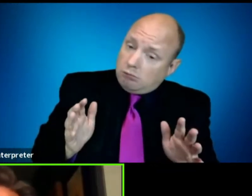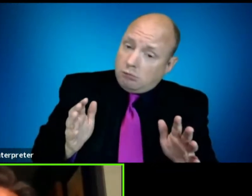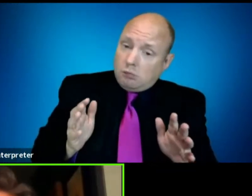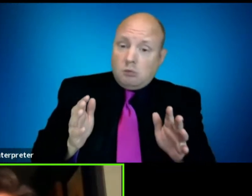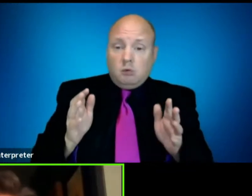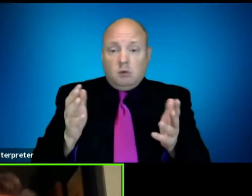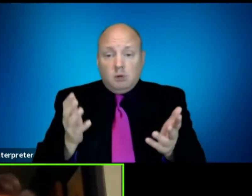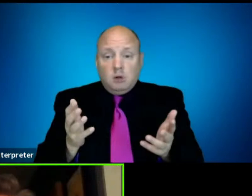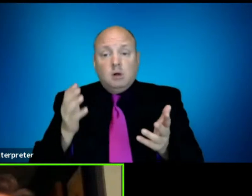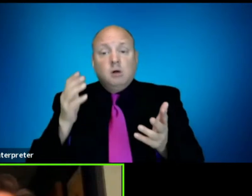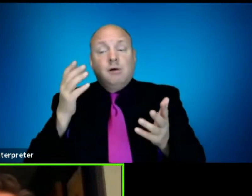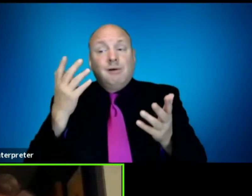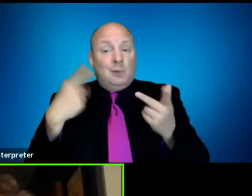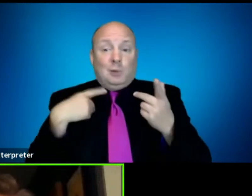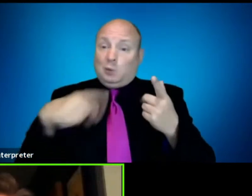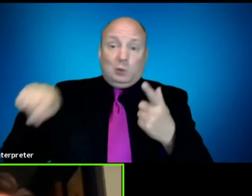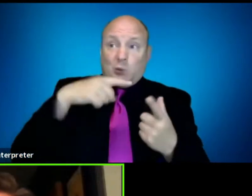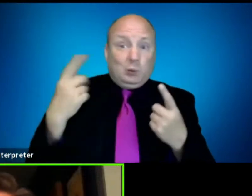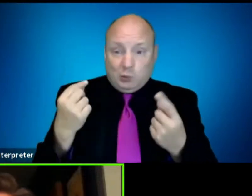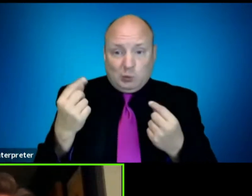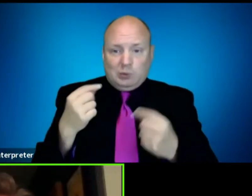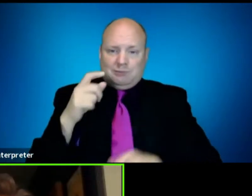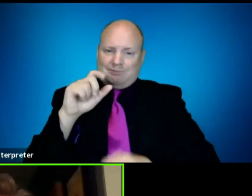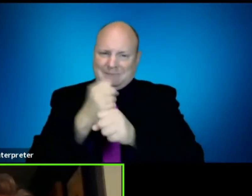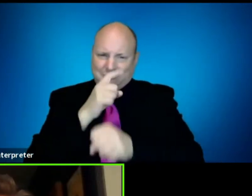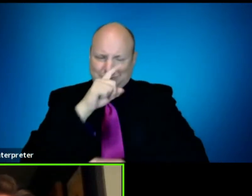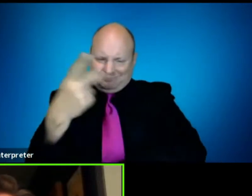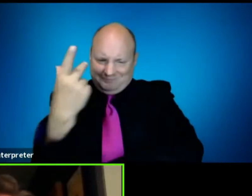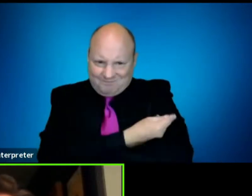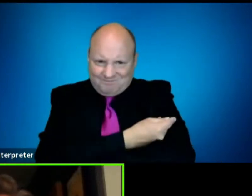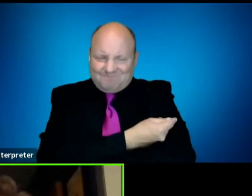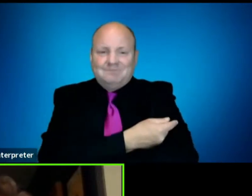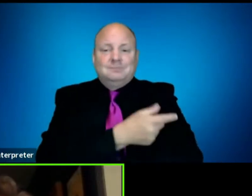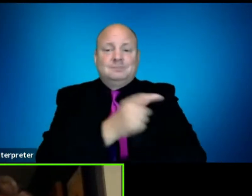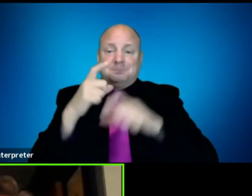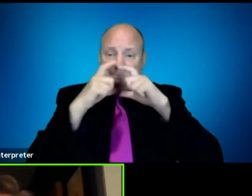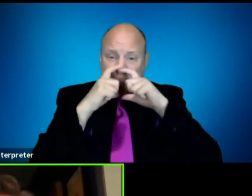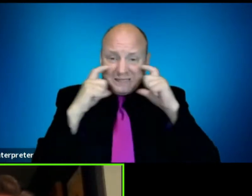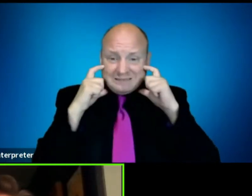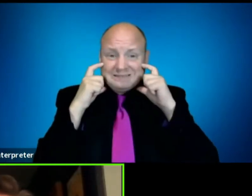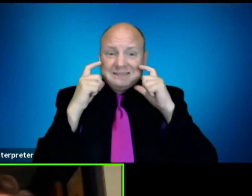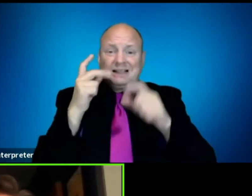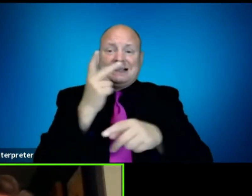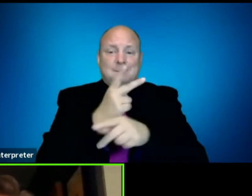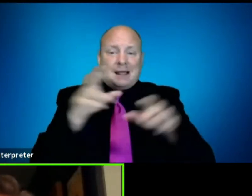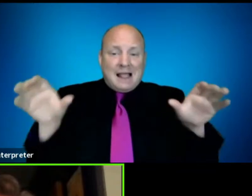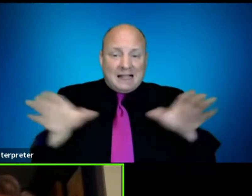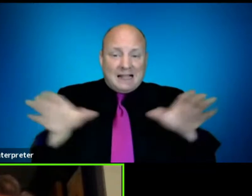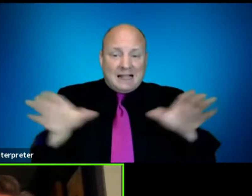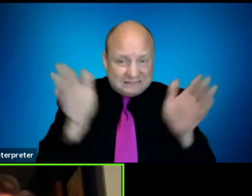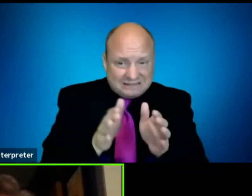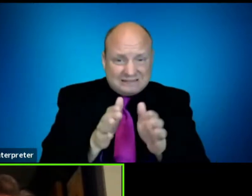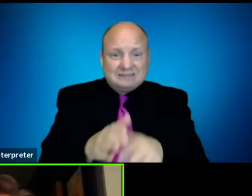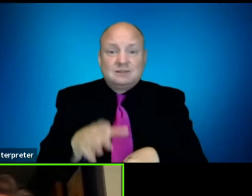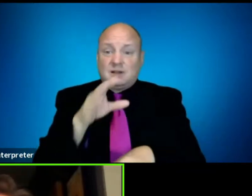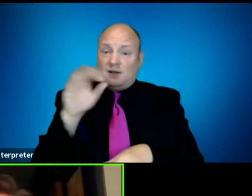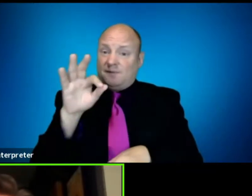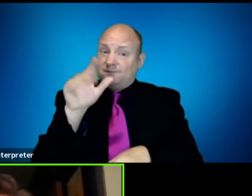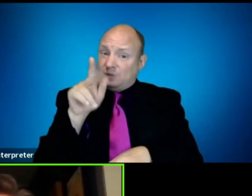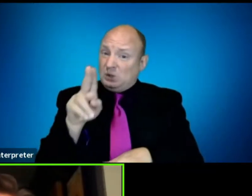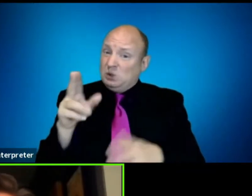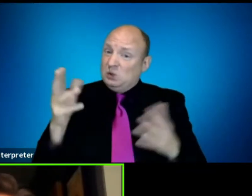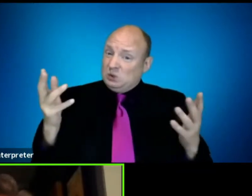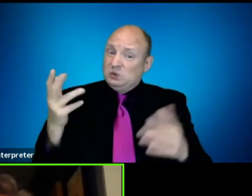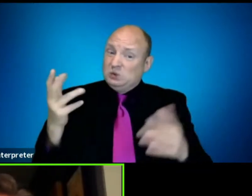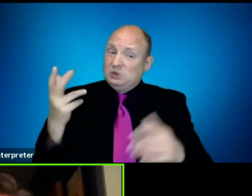COVID vaccine if you haven't already, wearing your mask, rethinking your activities, get a flu shot as soon as it becomes available. Everyone